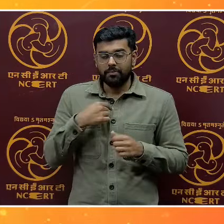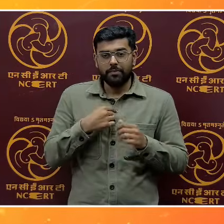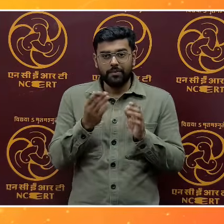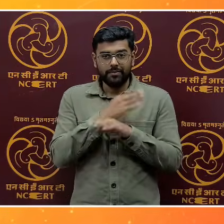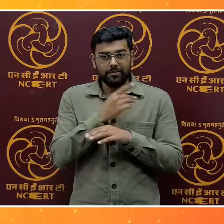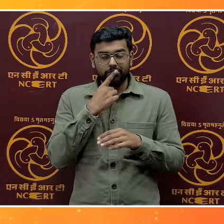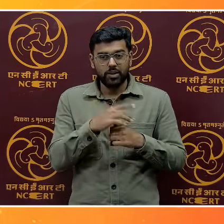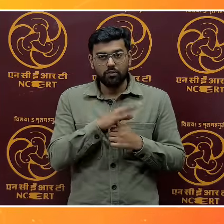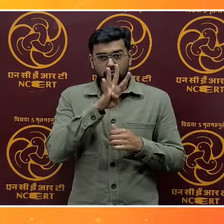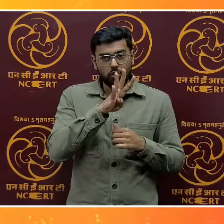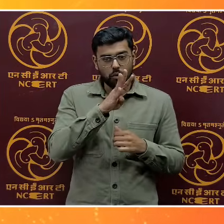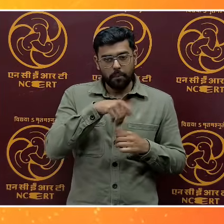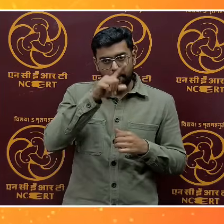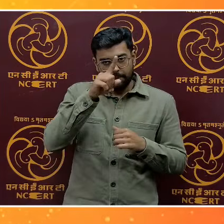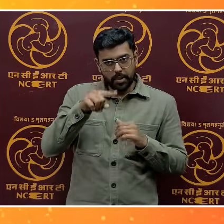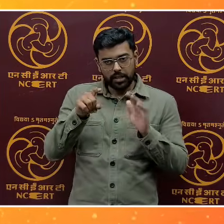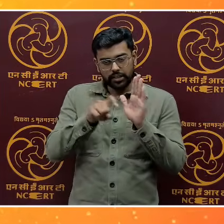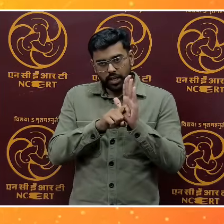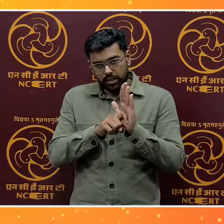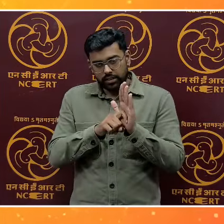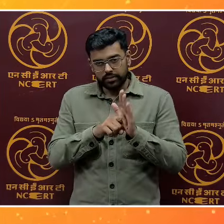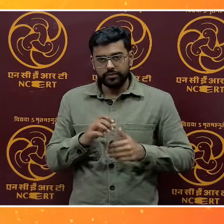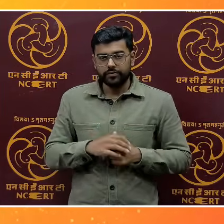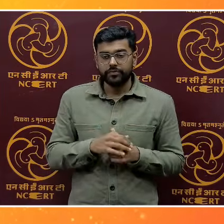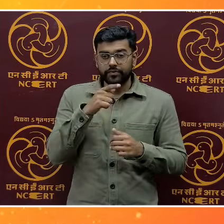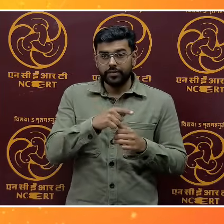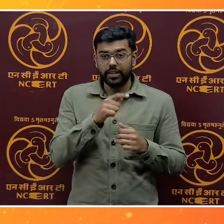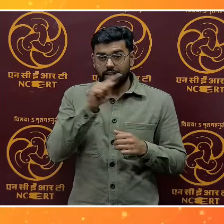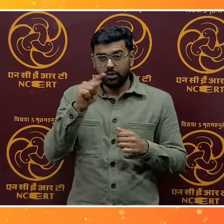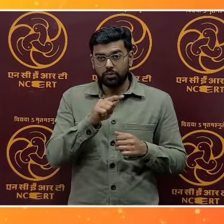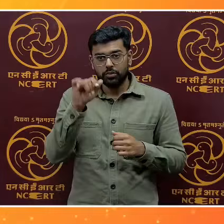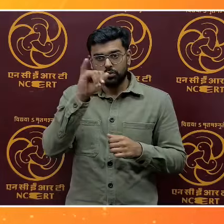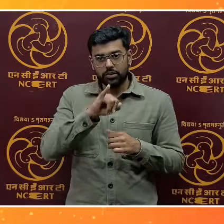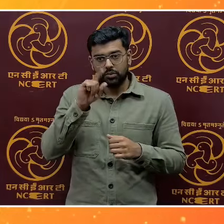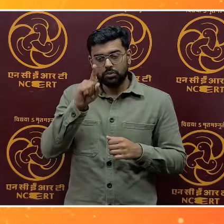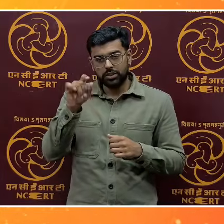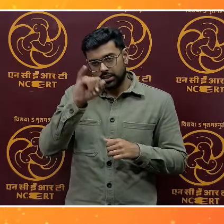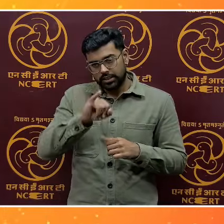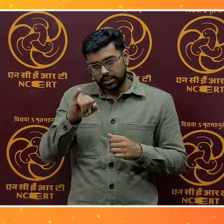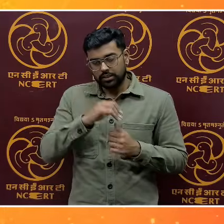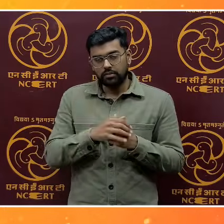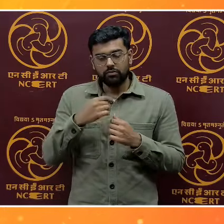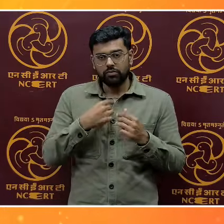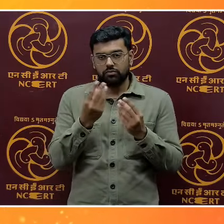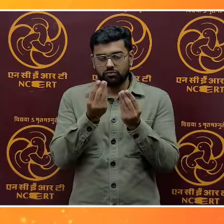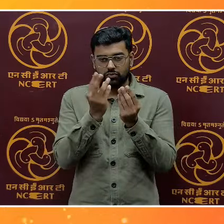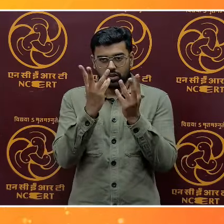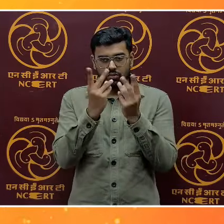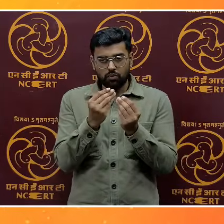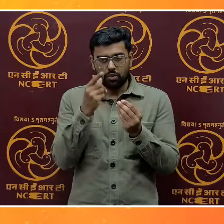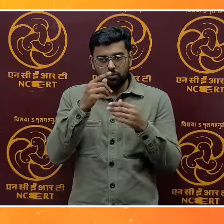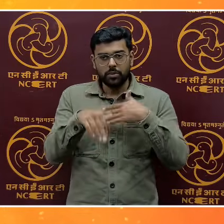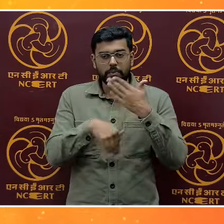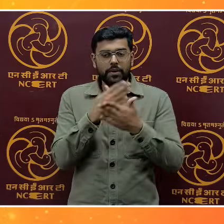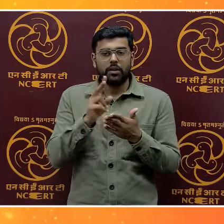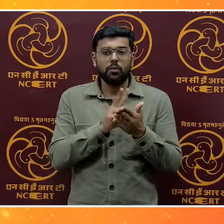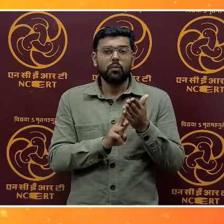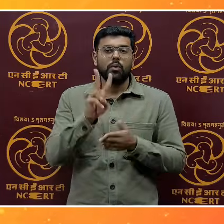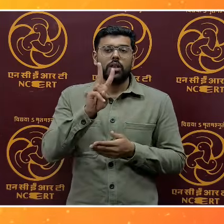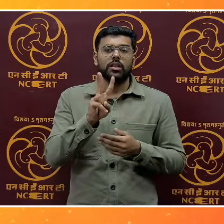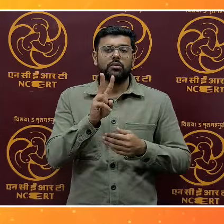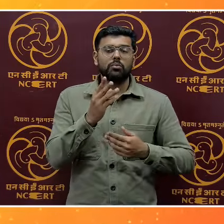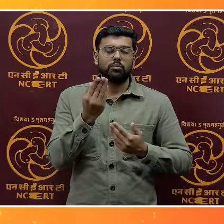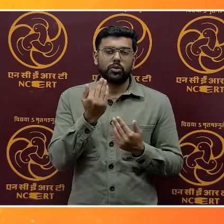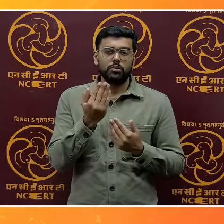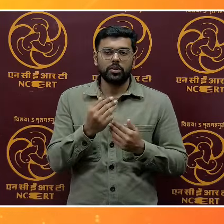you, it is 4 pi r square. So, 4 pi r square is equal to 616, we can equate and then find out the value of